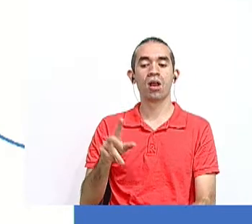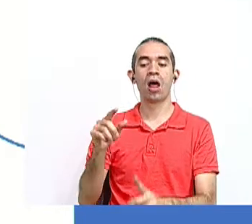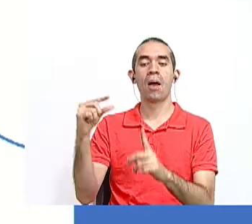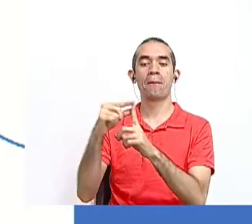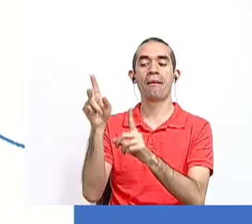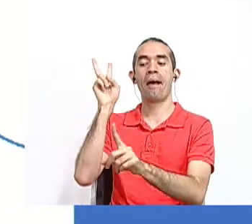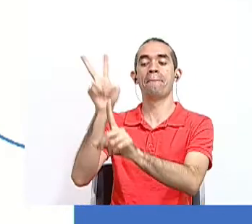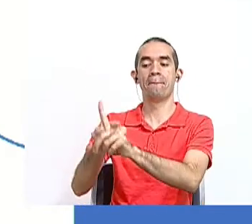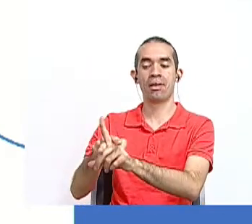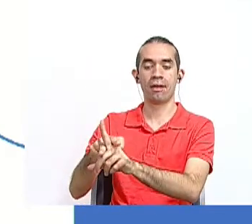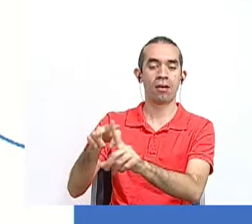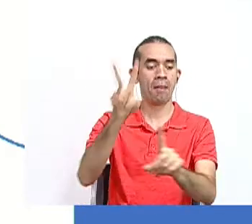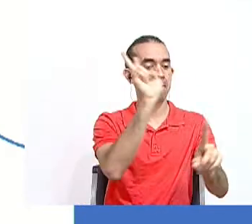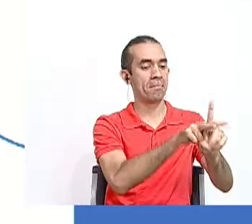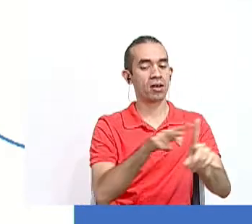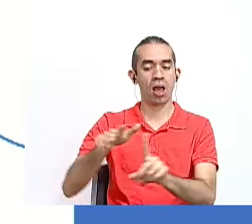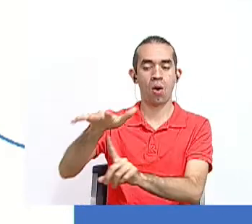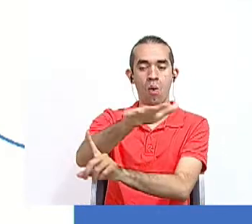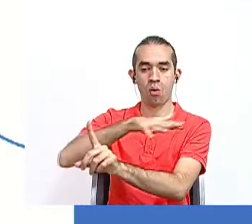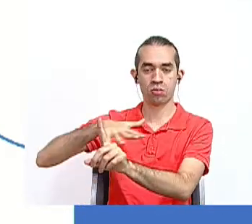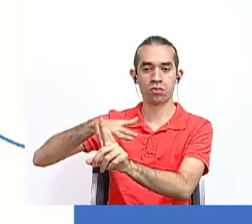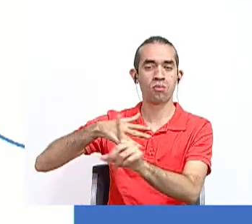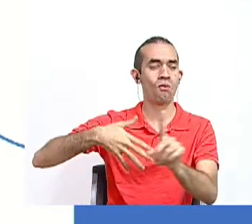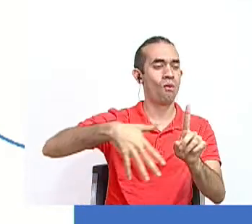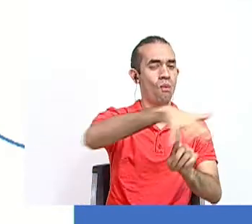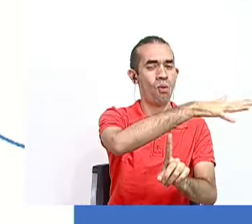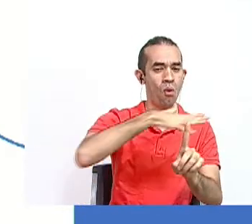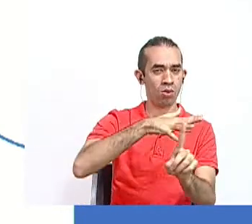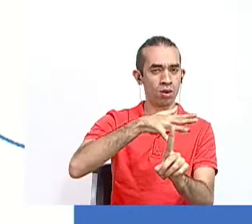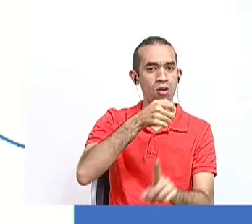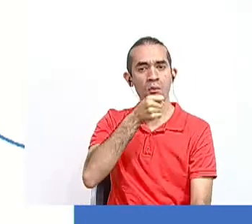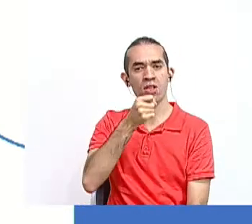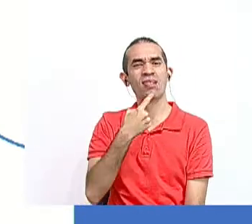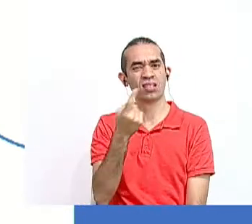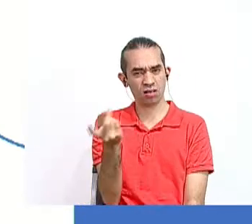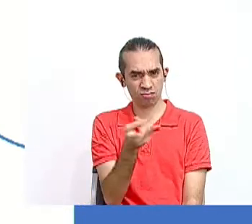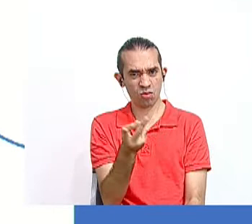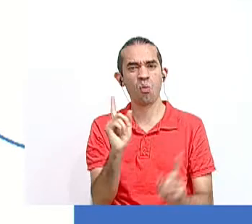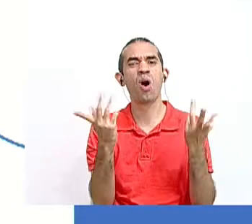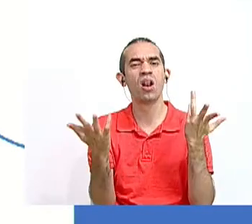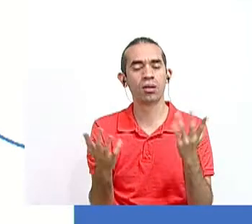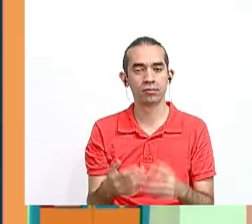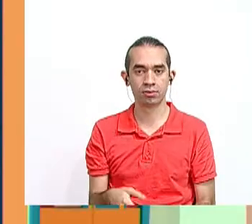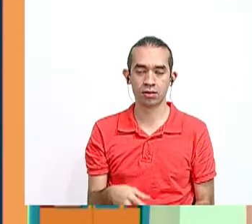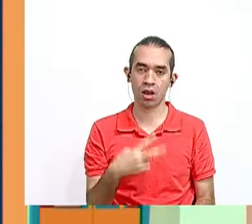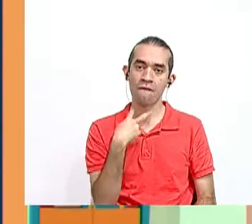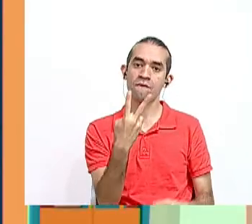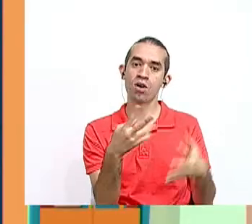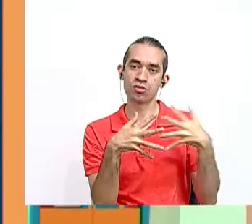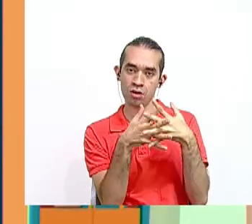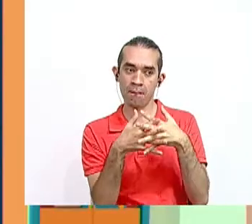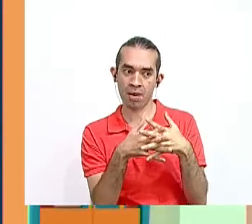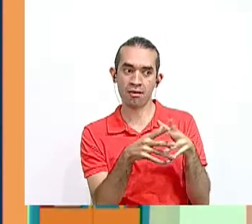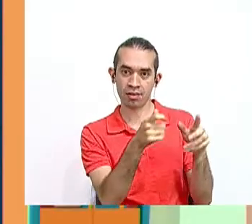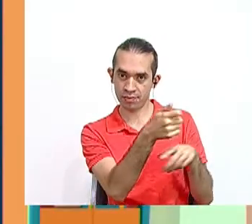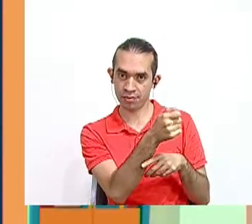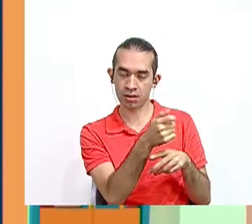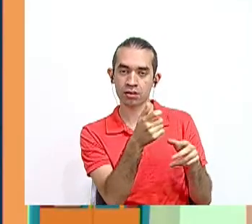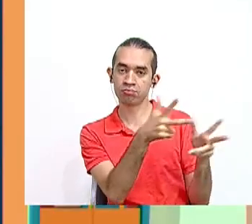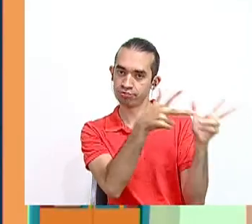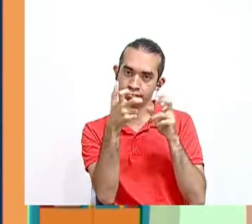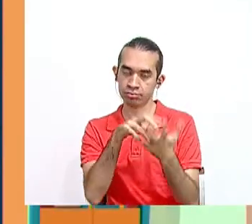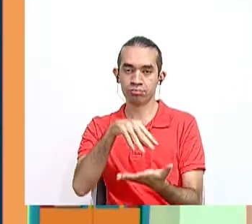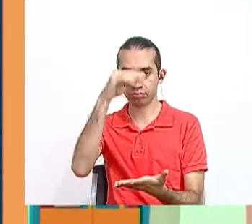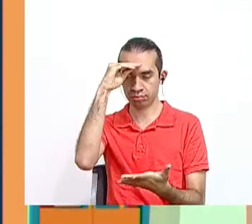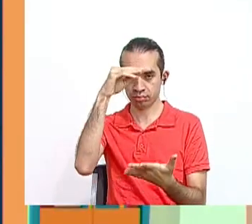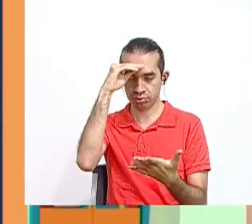avatar to be applied? Now, this video is from the Voice of America. It's a website specialized to learn the English